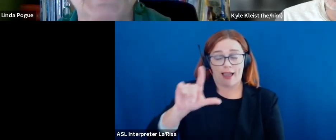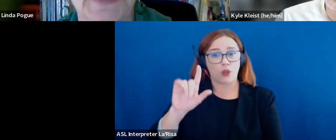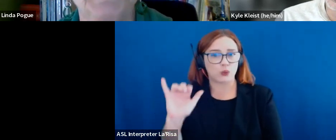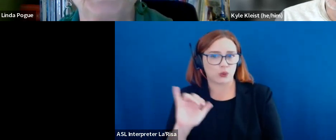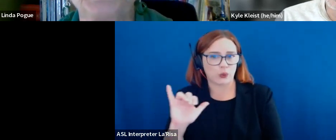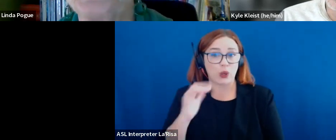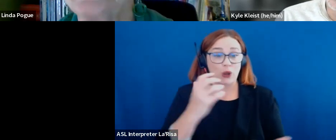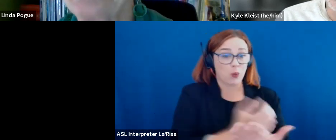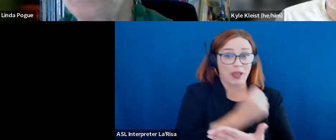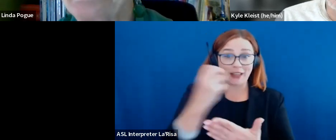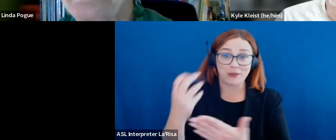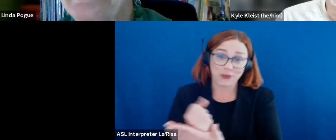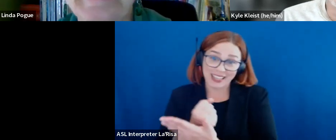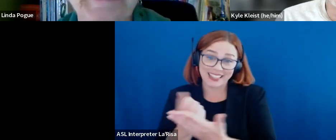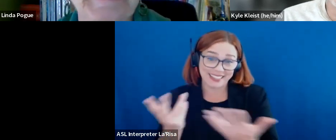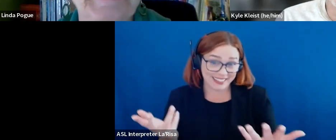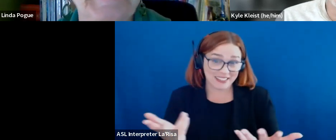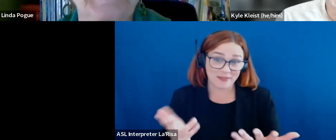Win-win, as they say. Yes.